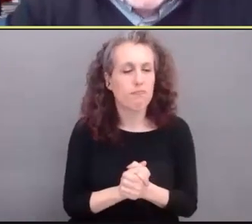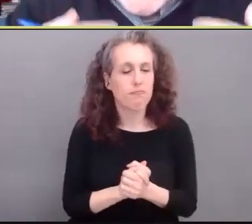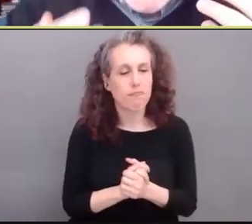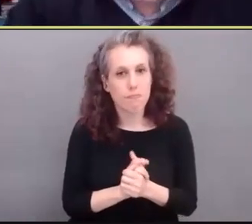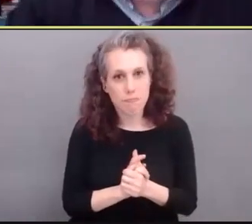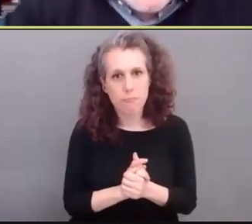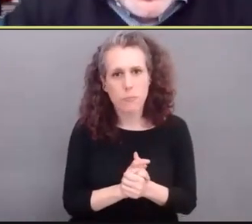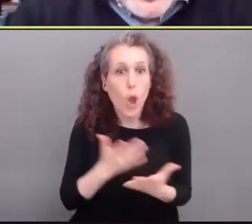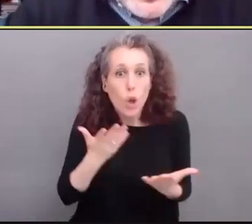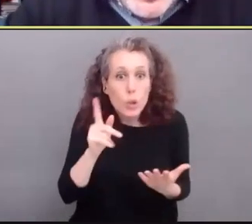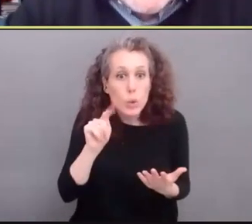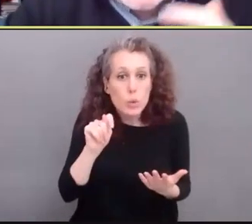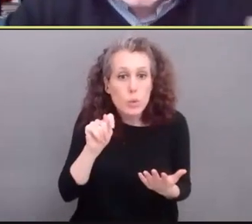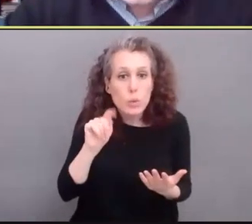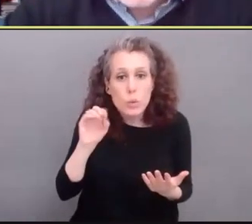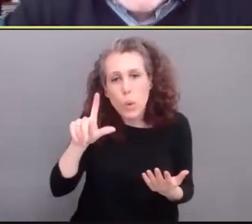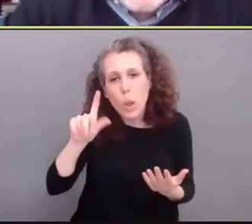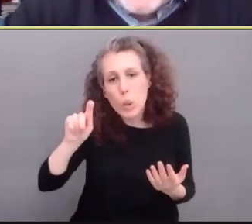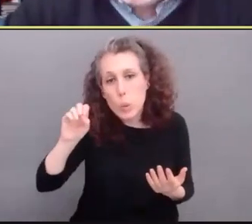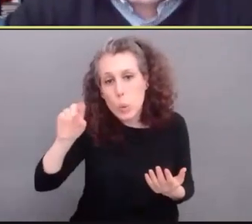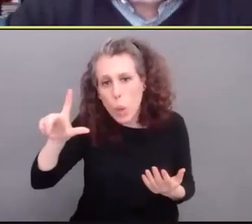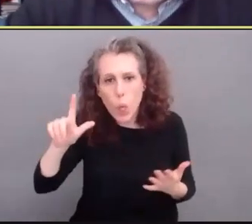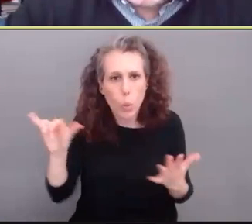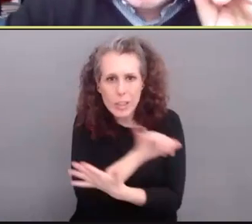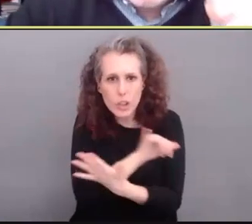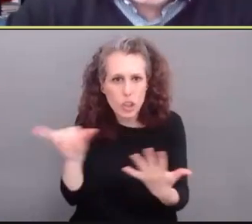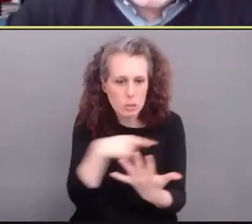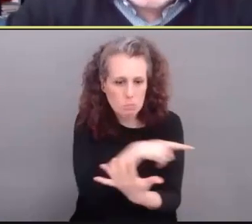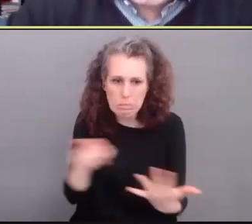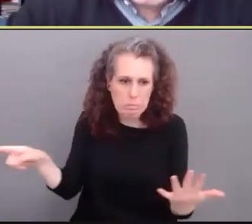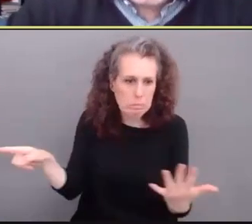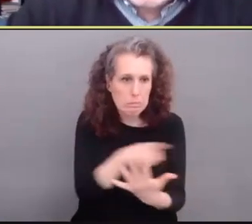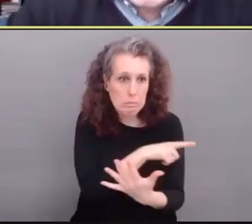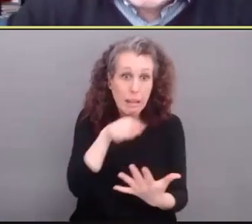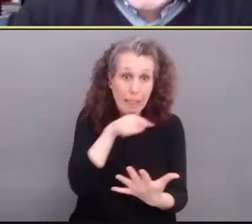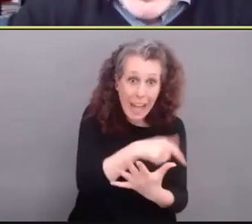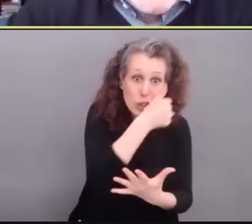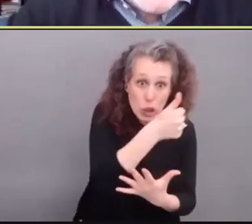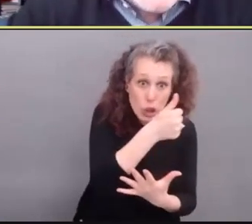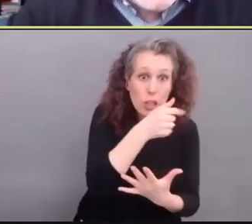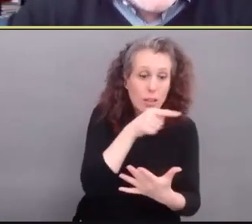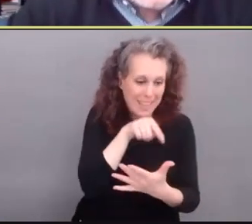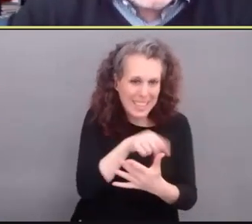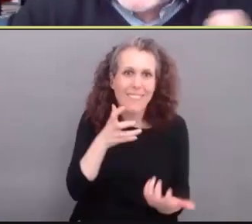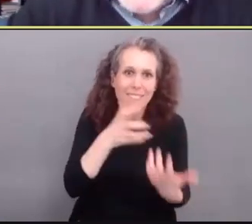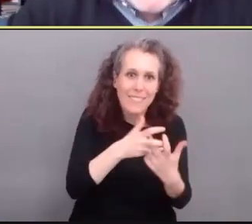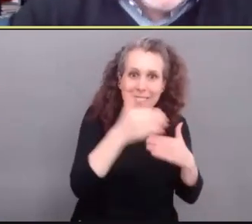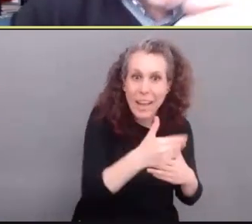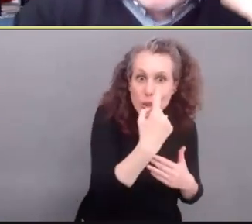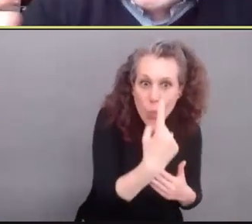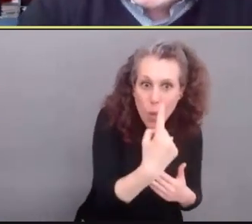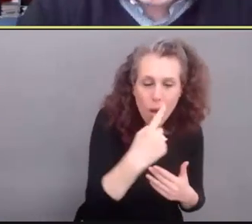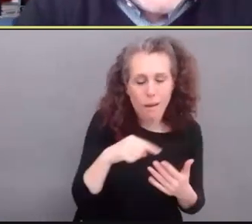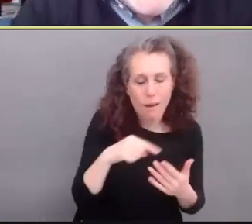which tools? What is the most appropriate tools for each phase, and also knowing